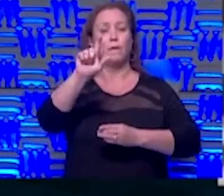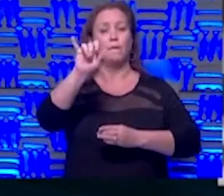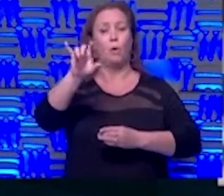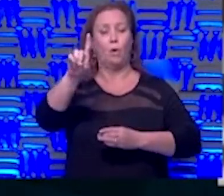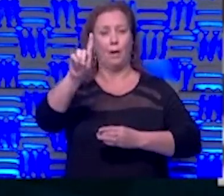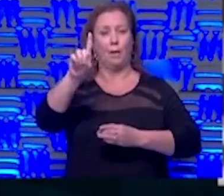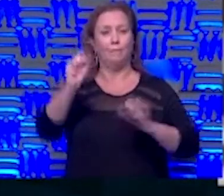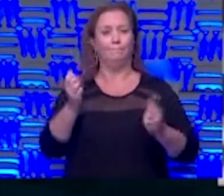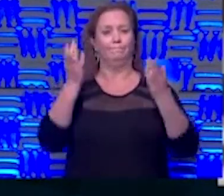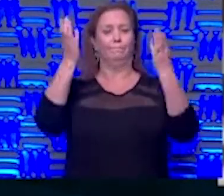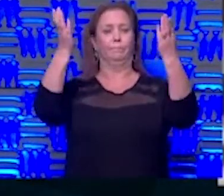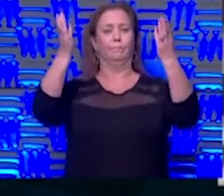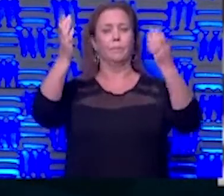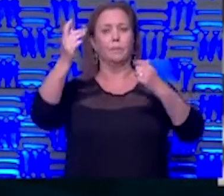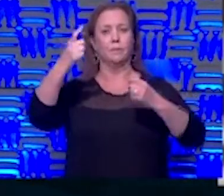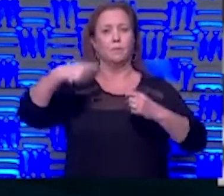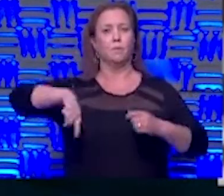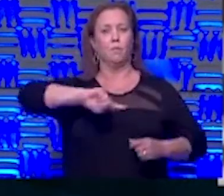consciousness of